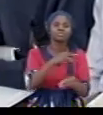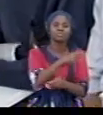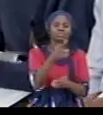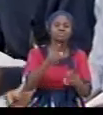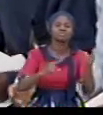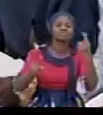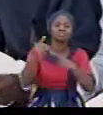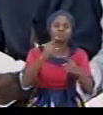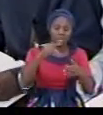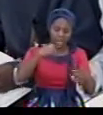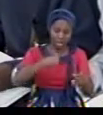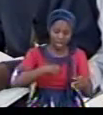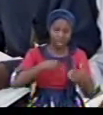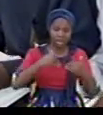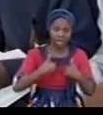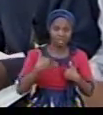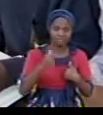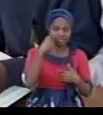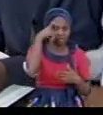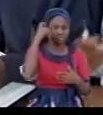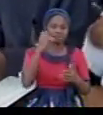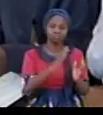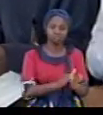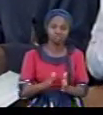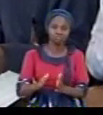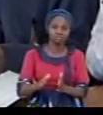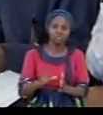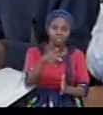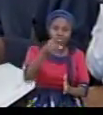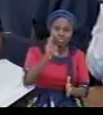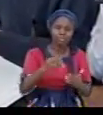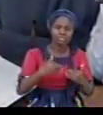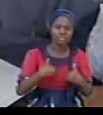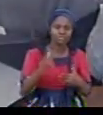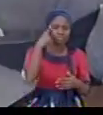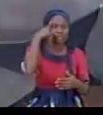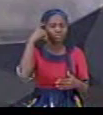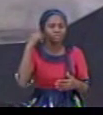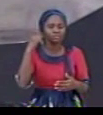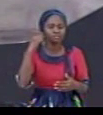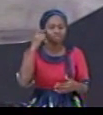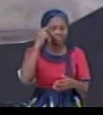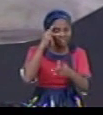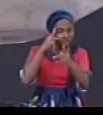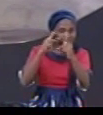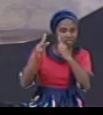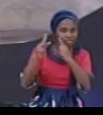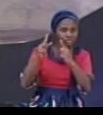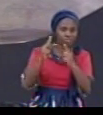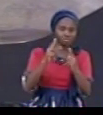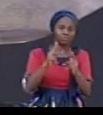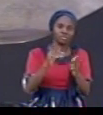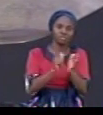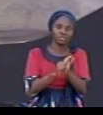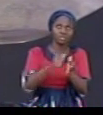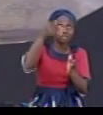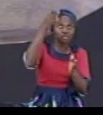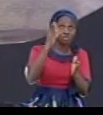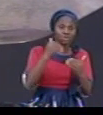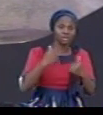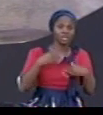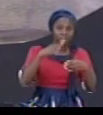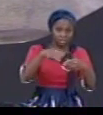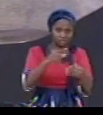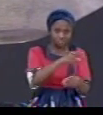I have a dream. You must have a dream that God has given you. And whatever happens in